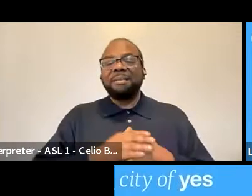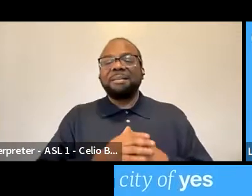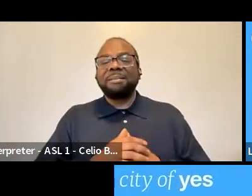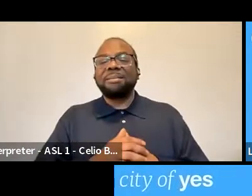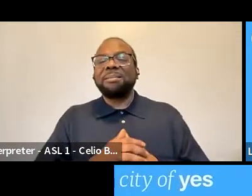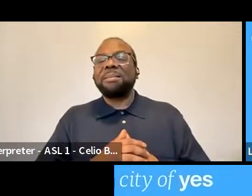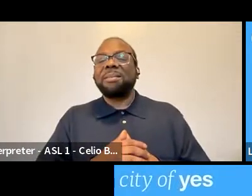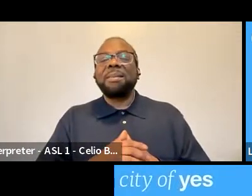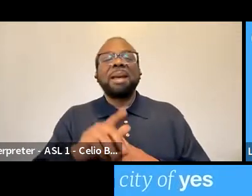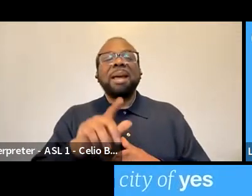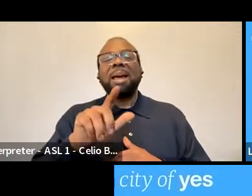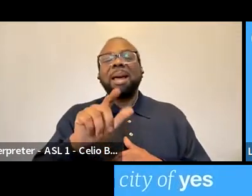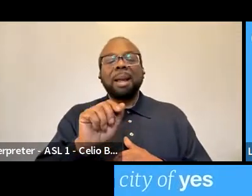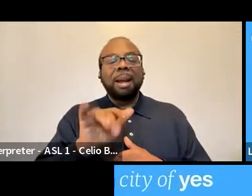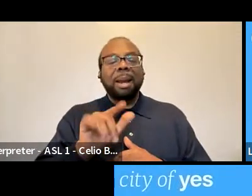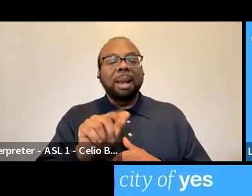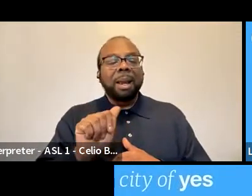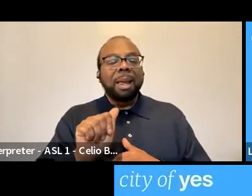Laila?